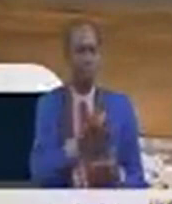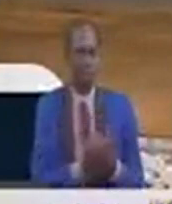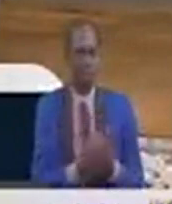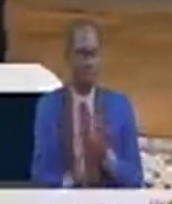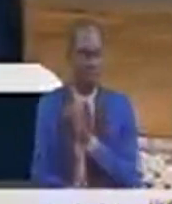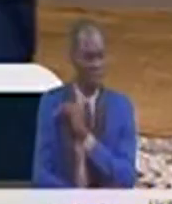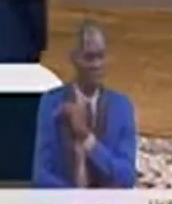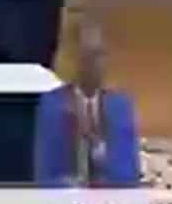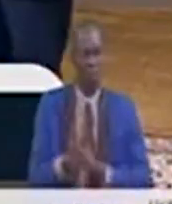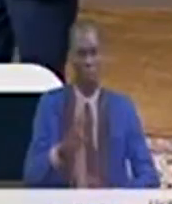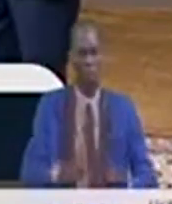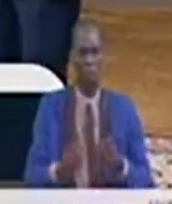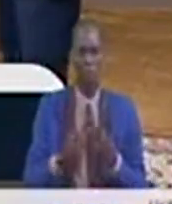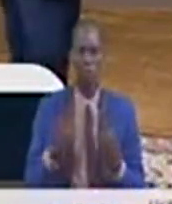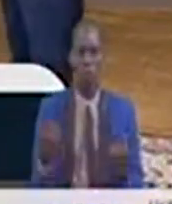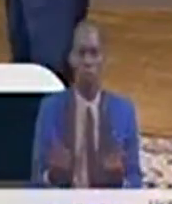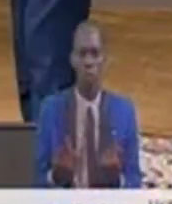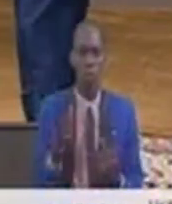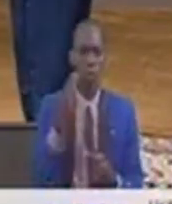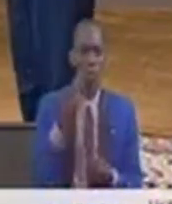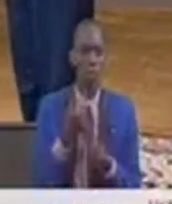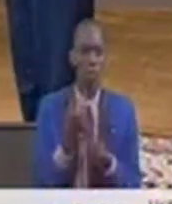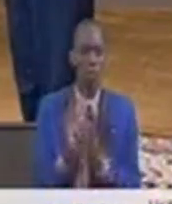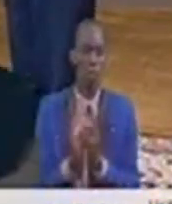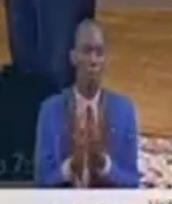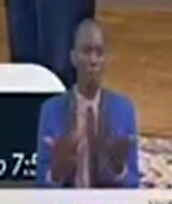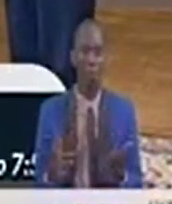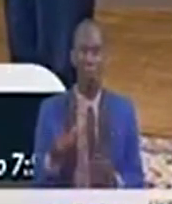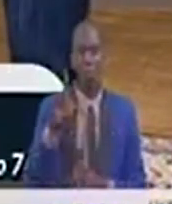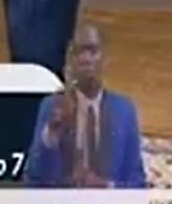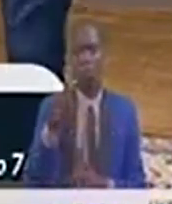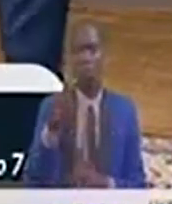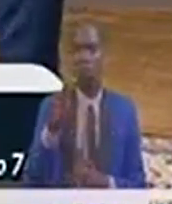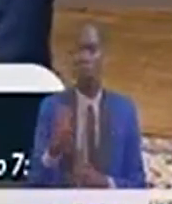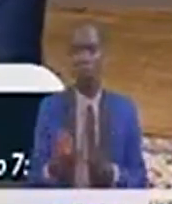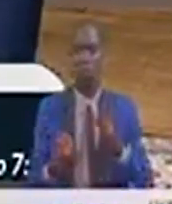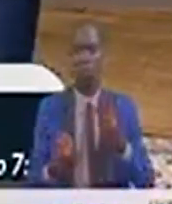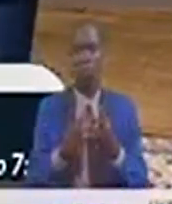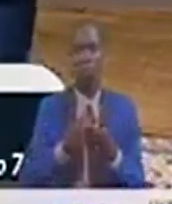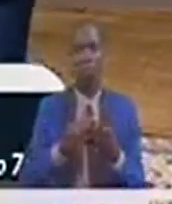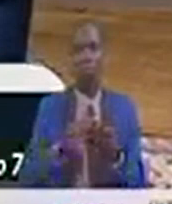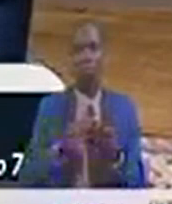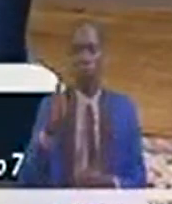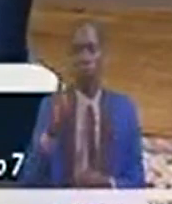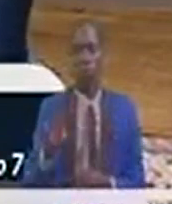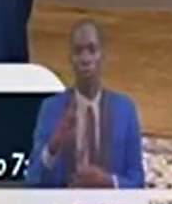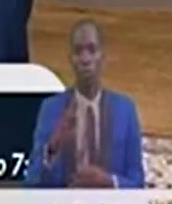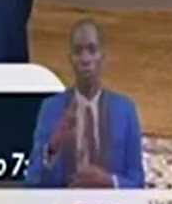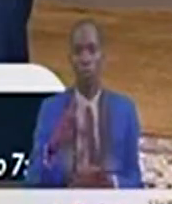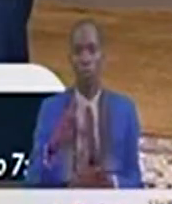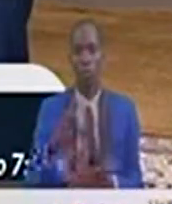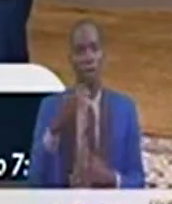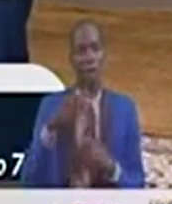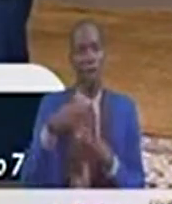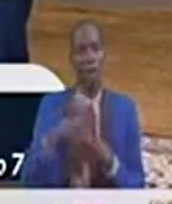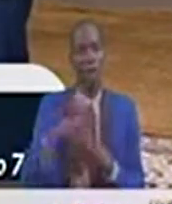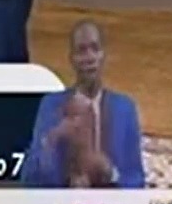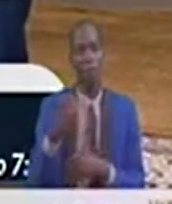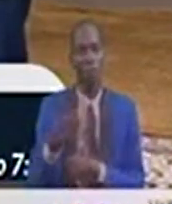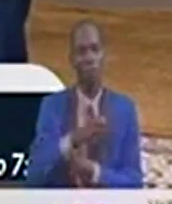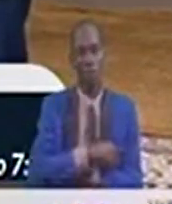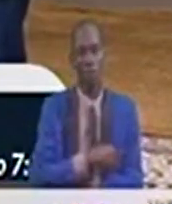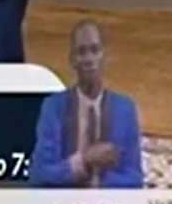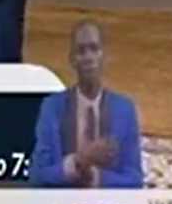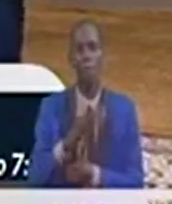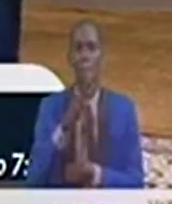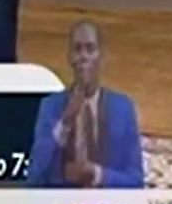Luke chapter 4, reading from verse 2. Luke chapter 4, verse 2. Being 40 days tempted of the devil.